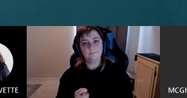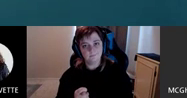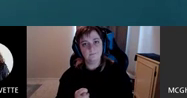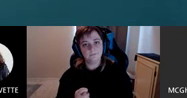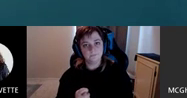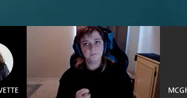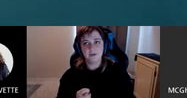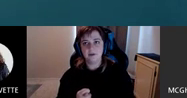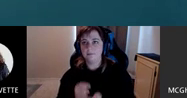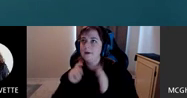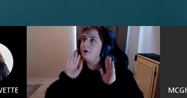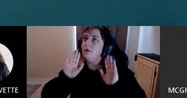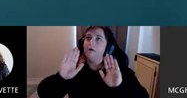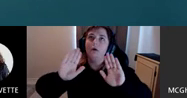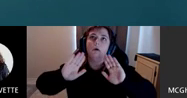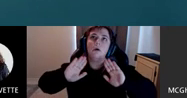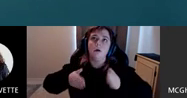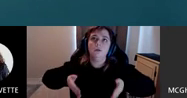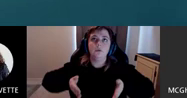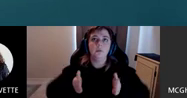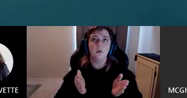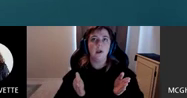way to get it all out.